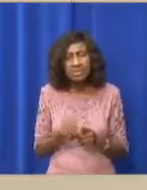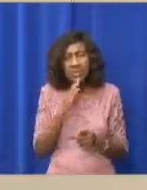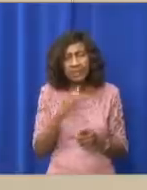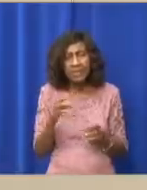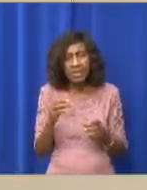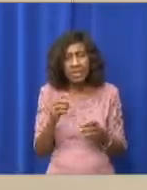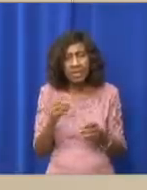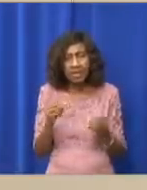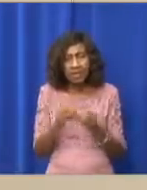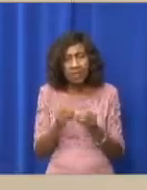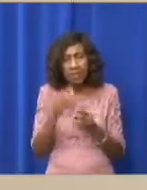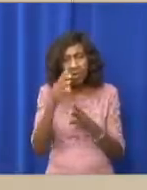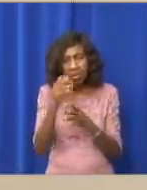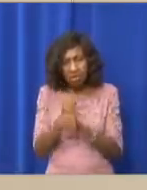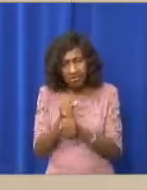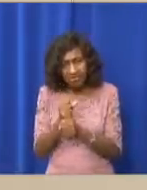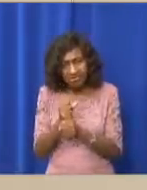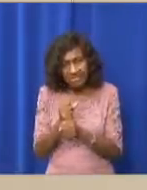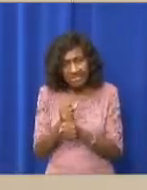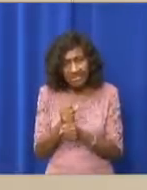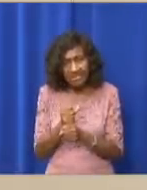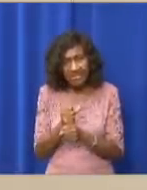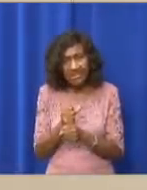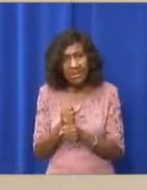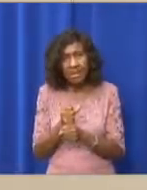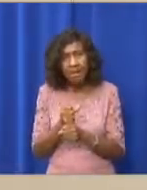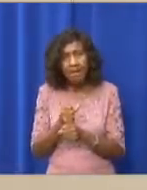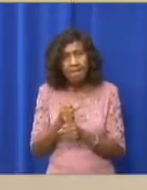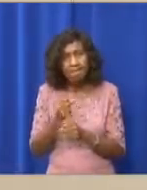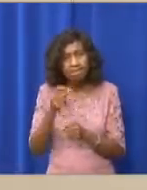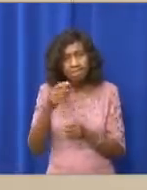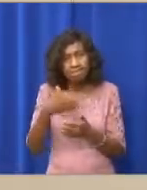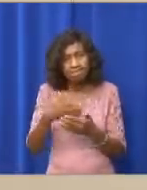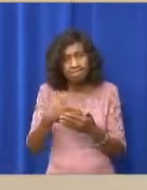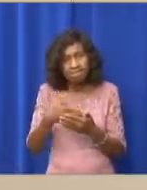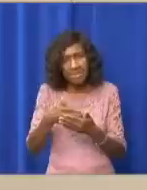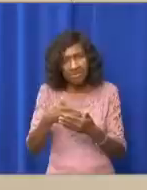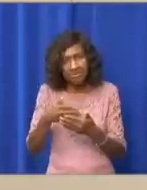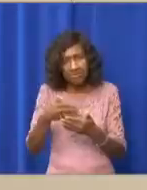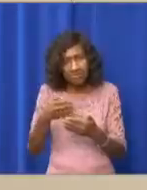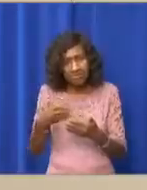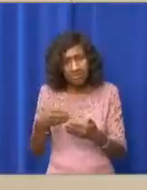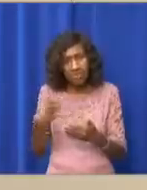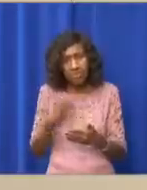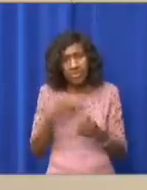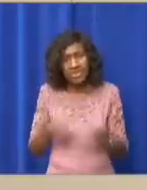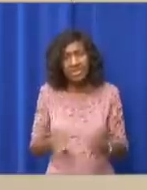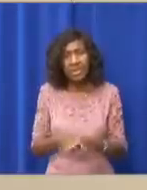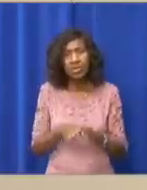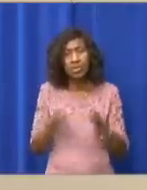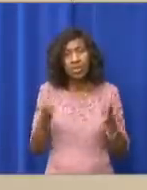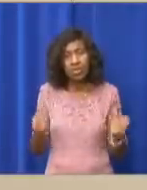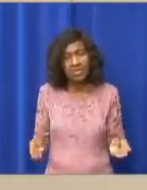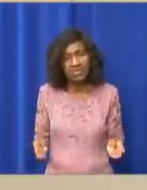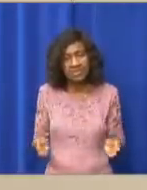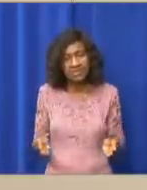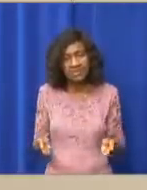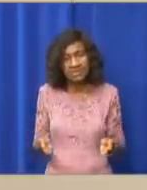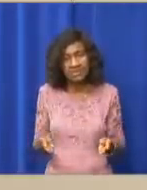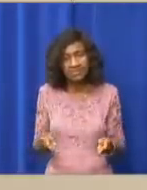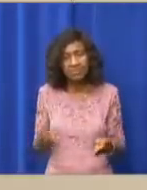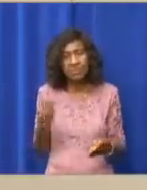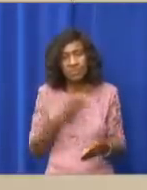are before we can actually reopen that aspect. We need, what that means is we need the results